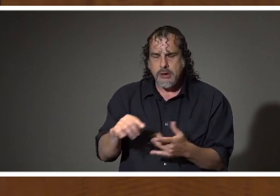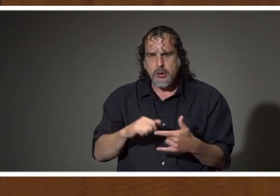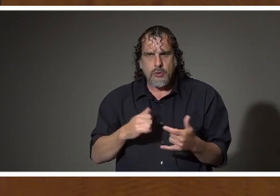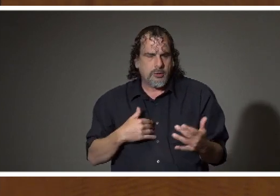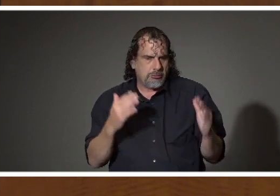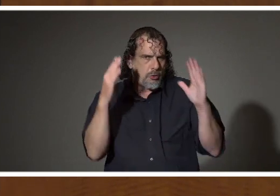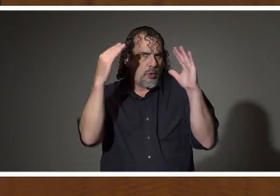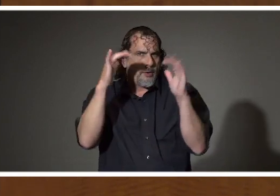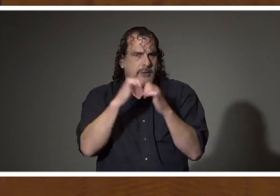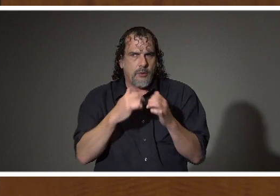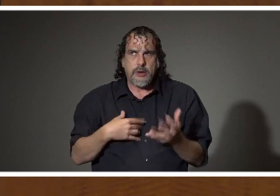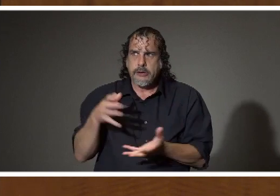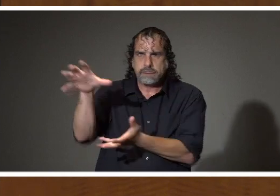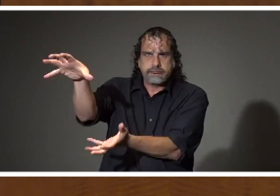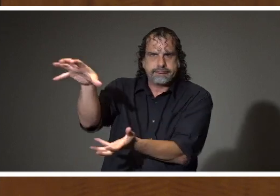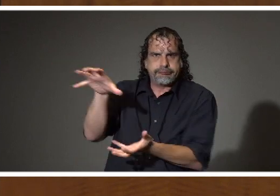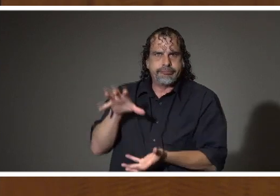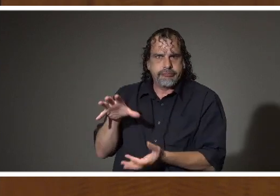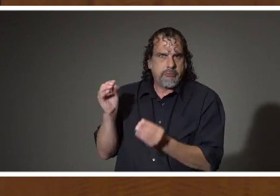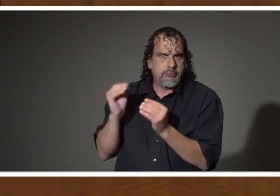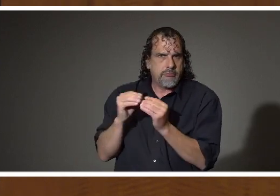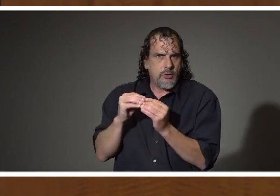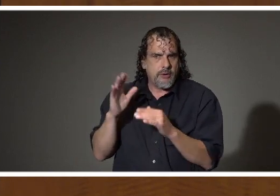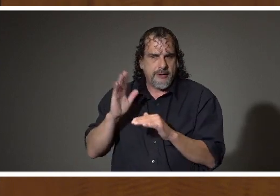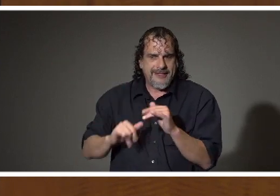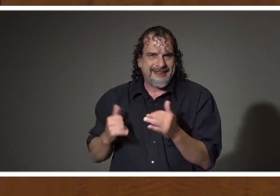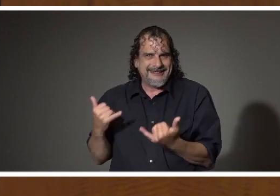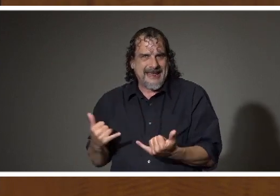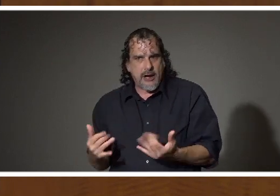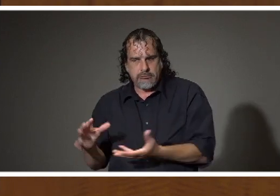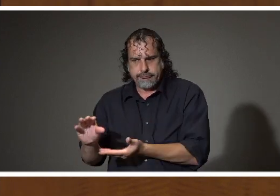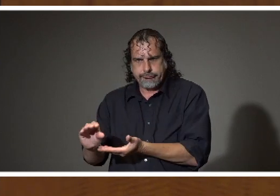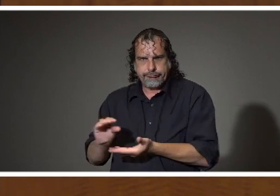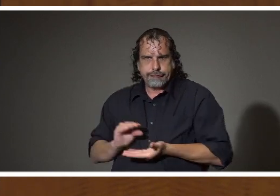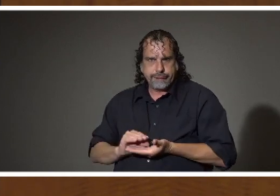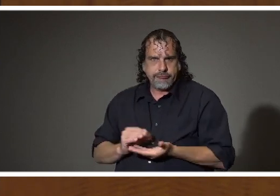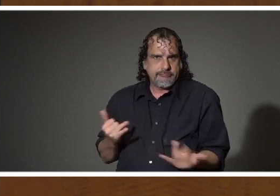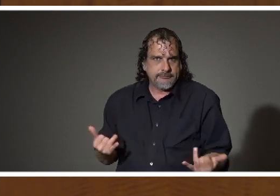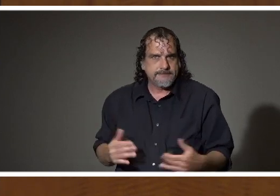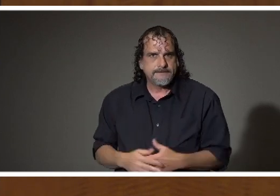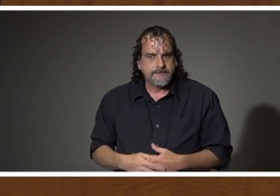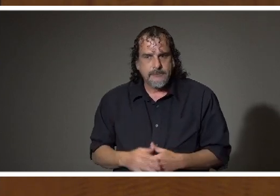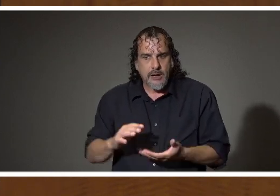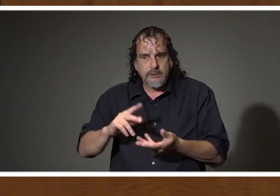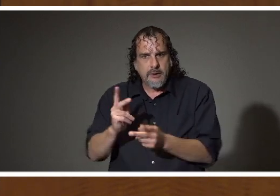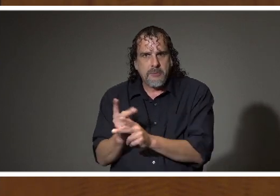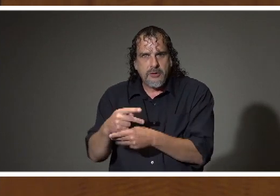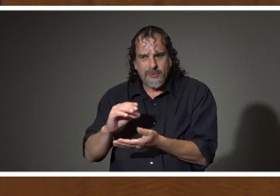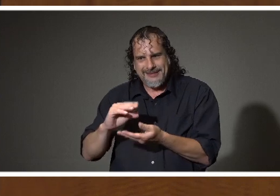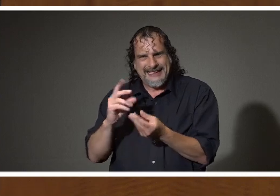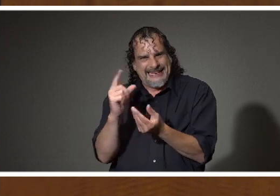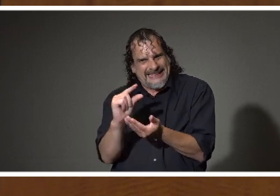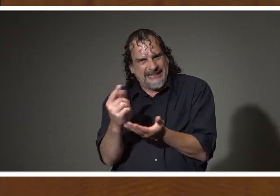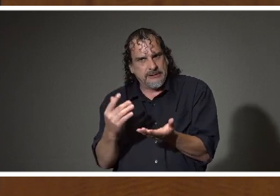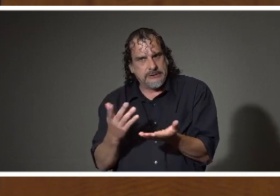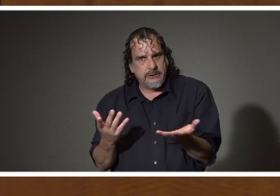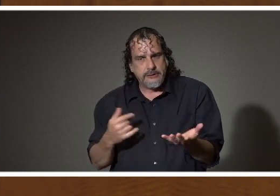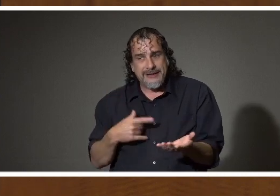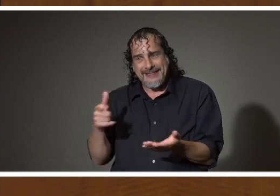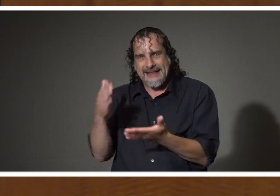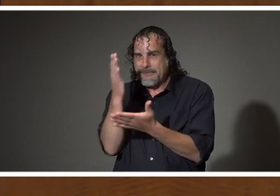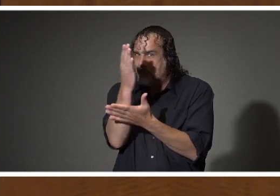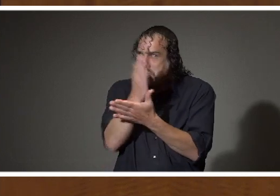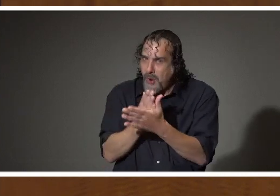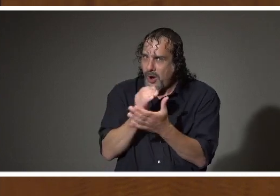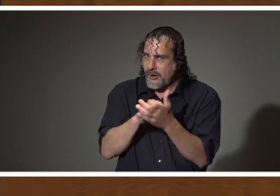to be fortunate enough to get a higher percentage than what we're getting right now of what little bit is being produced. But that's going to be part of the solution. We've